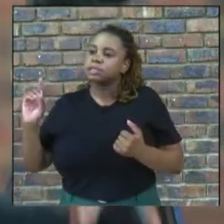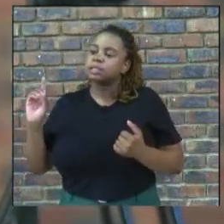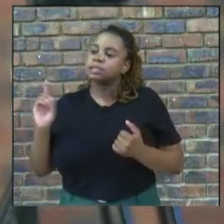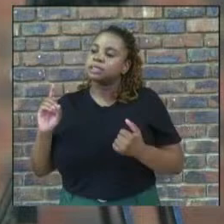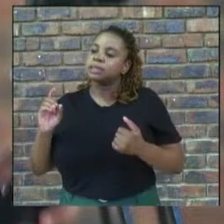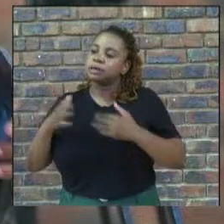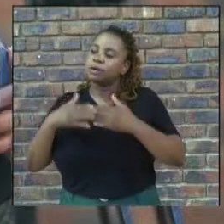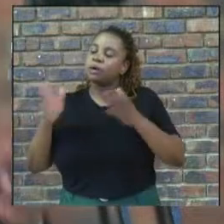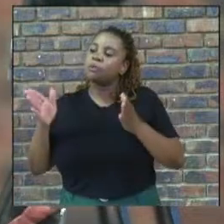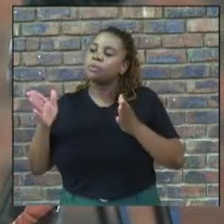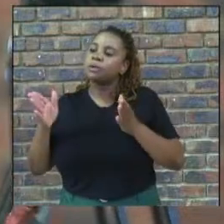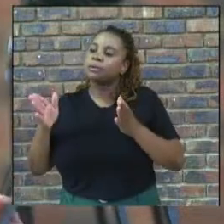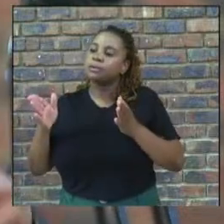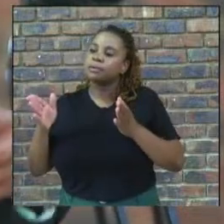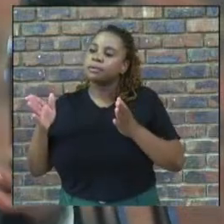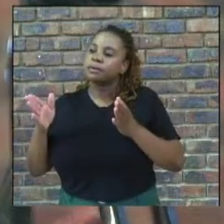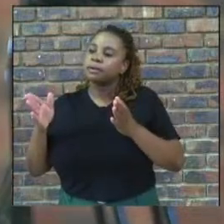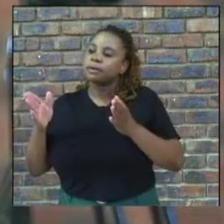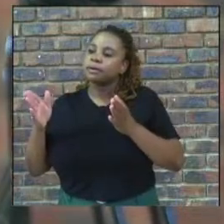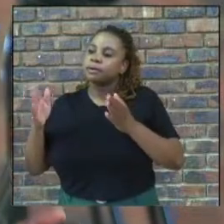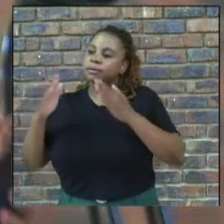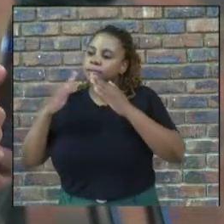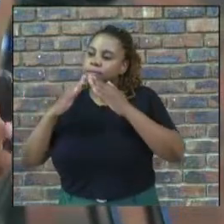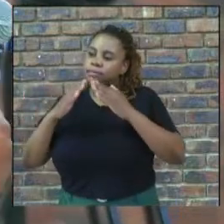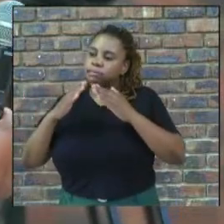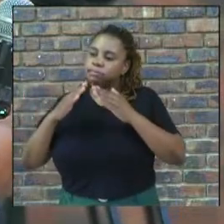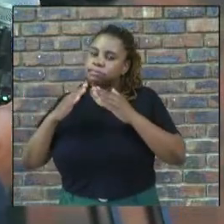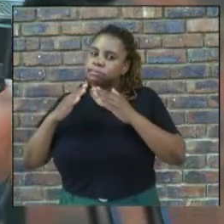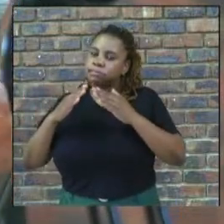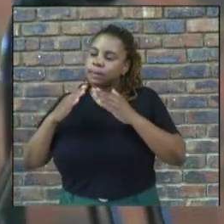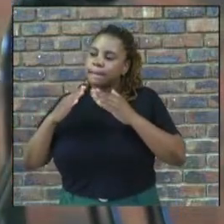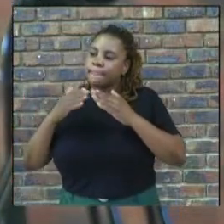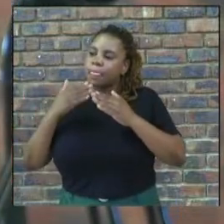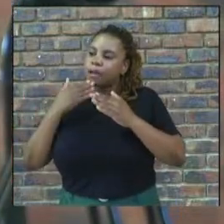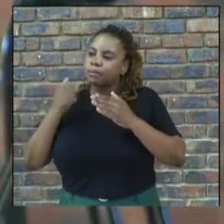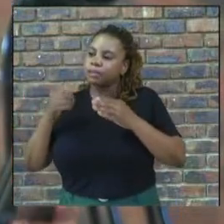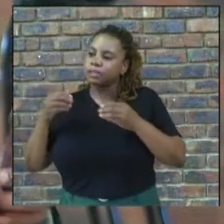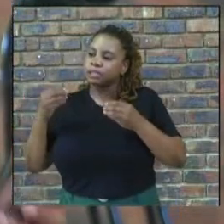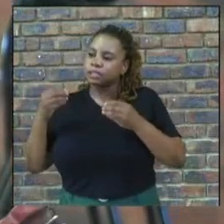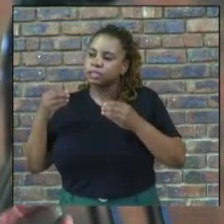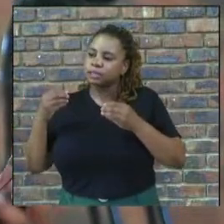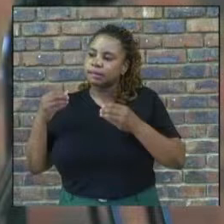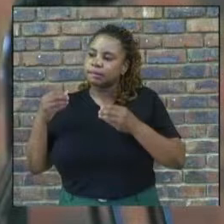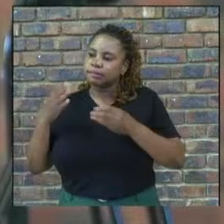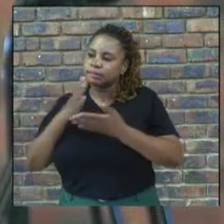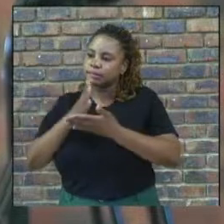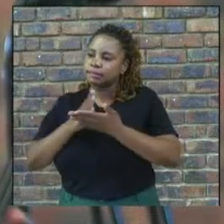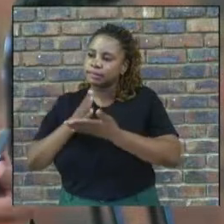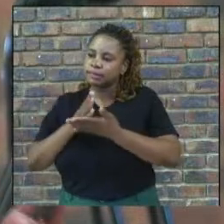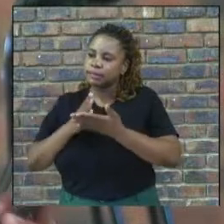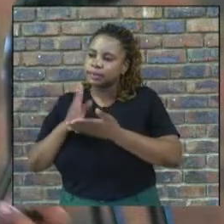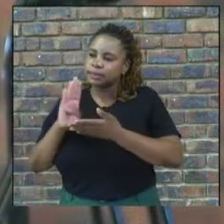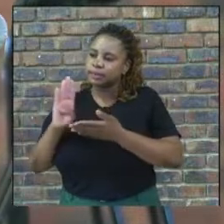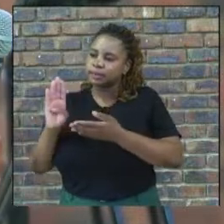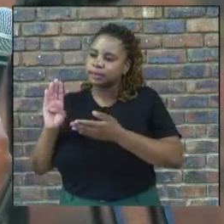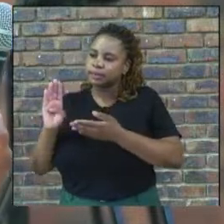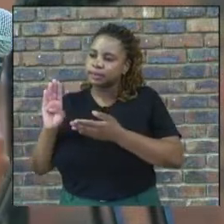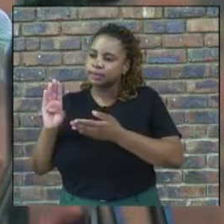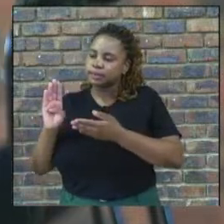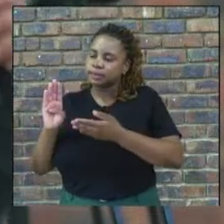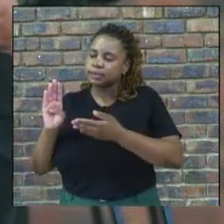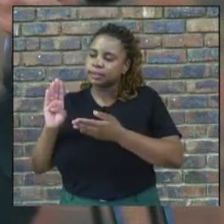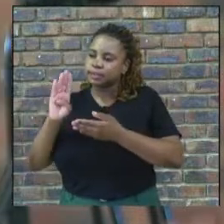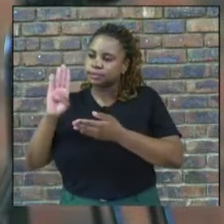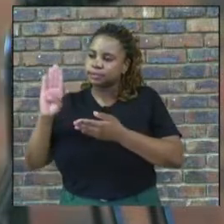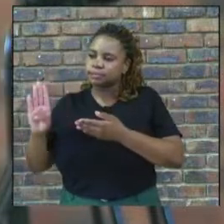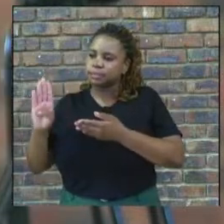go out, please also, if you can, follow us on our Facebook page, because a lot of our projects, we target young people, of course,